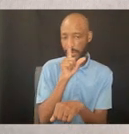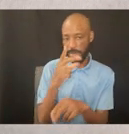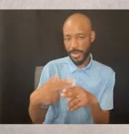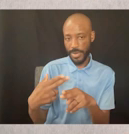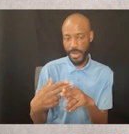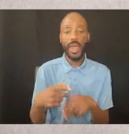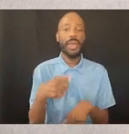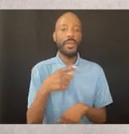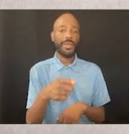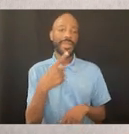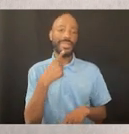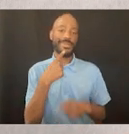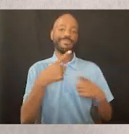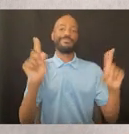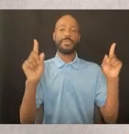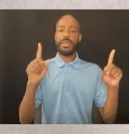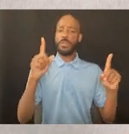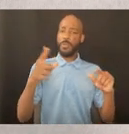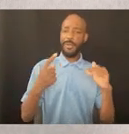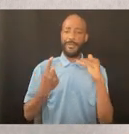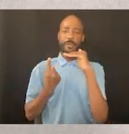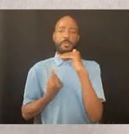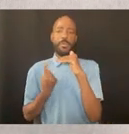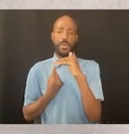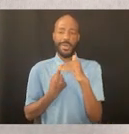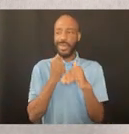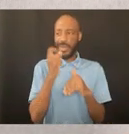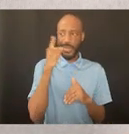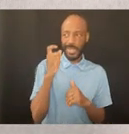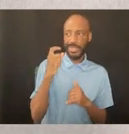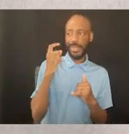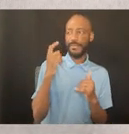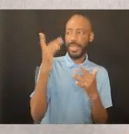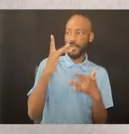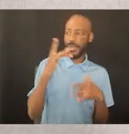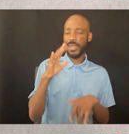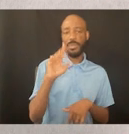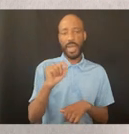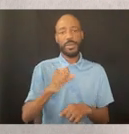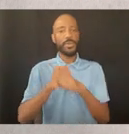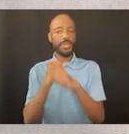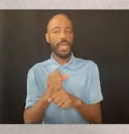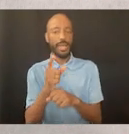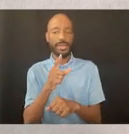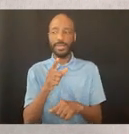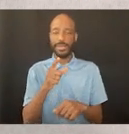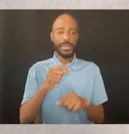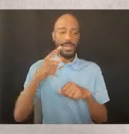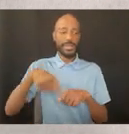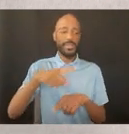under quarantine, not because of any illness in the inhabitants, but to protect themselves from a pandemic in the outside